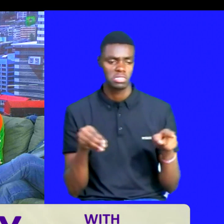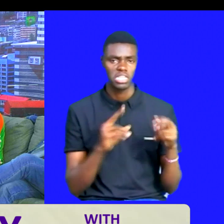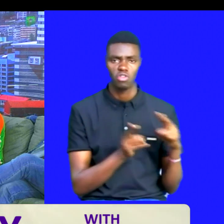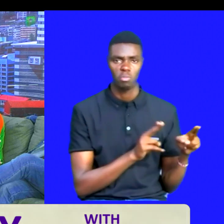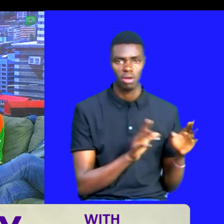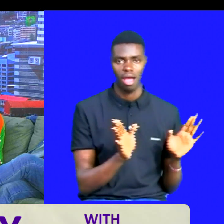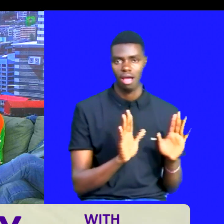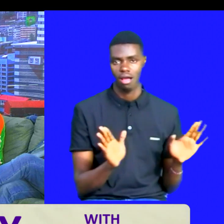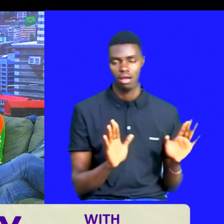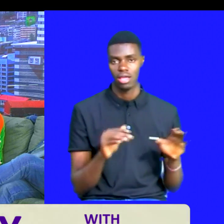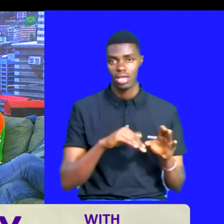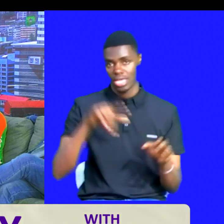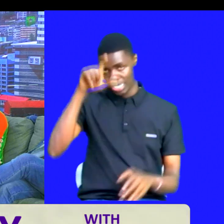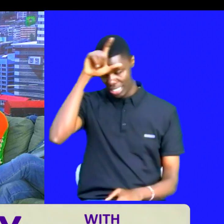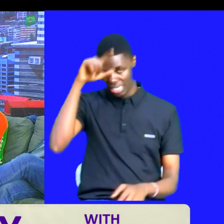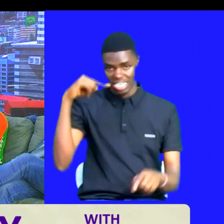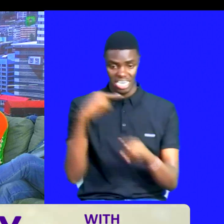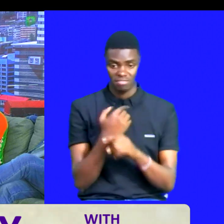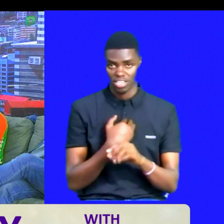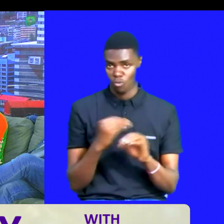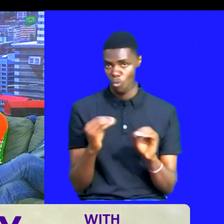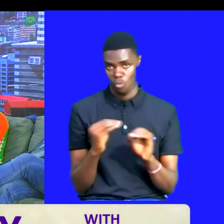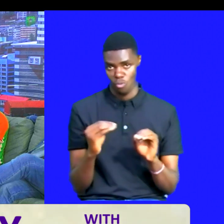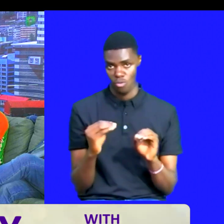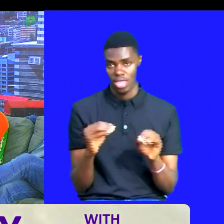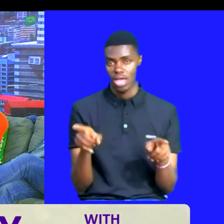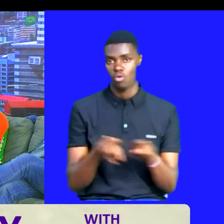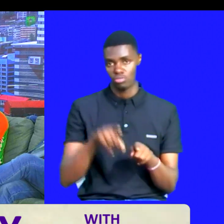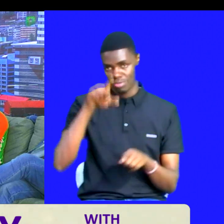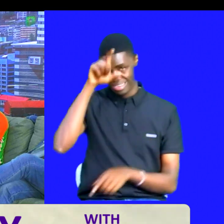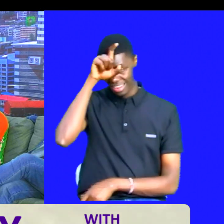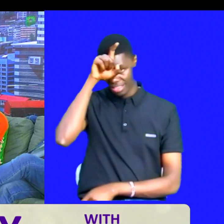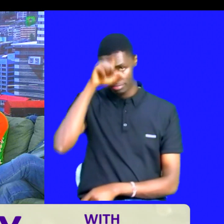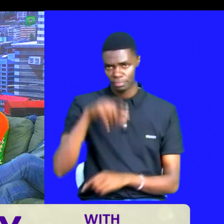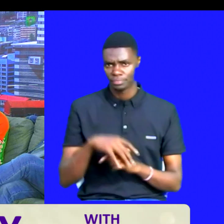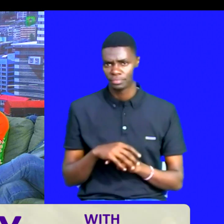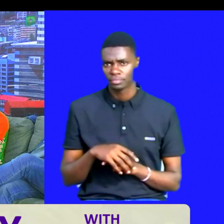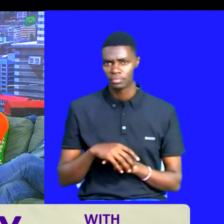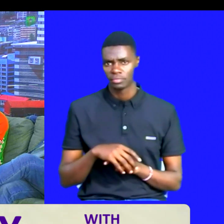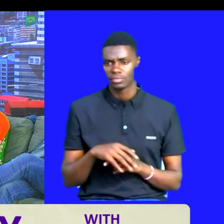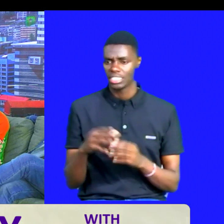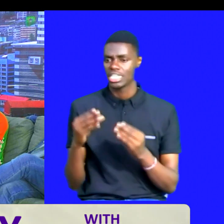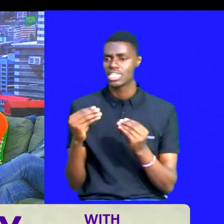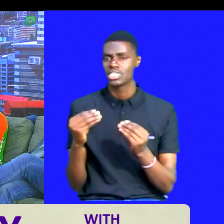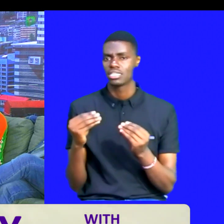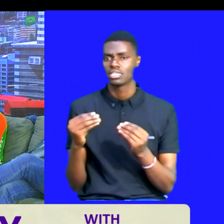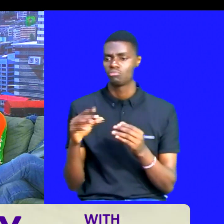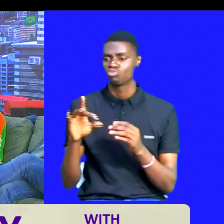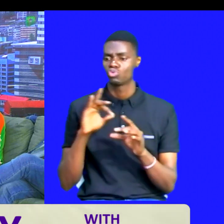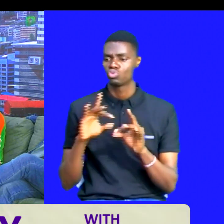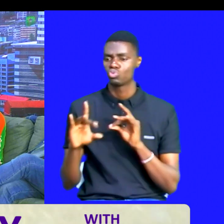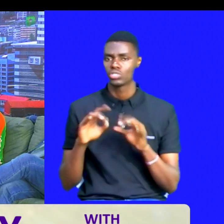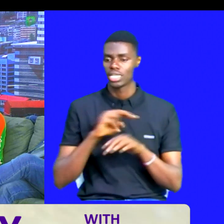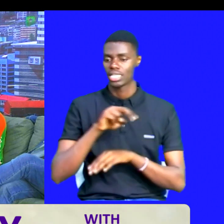normal. In Turkey, there's no different. Right. And also in Turkey, it's quite easy to select